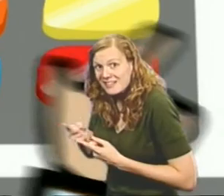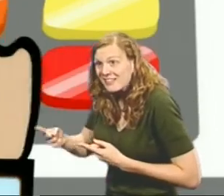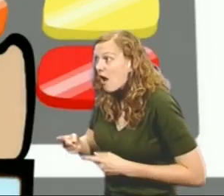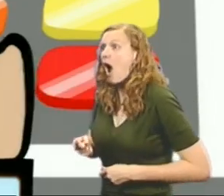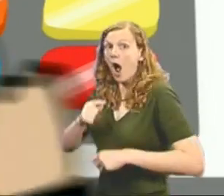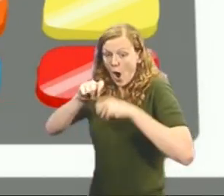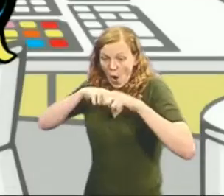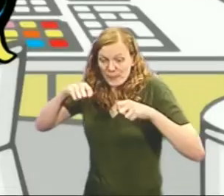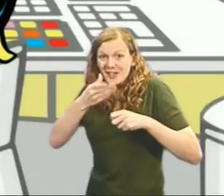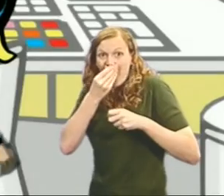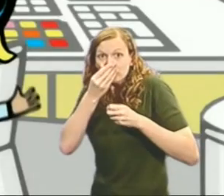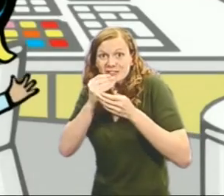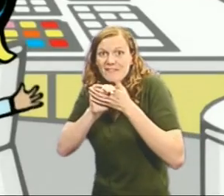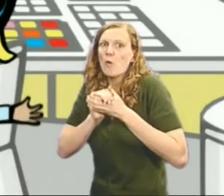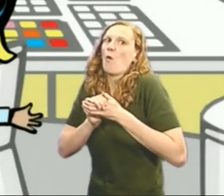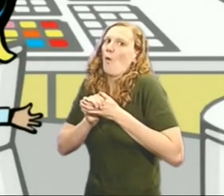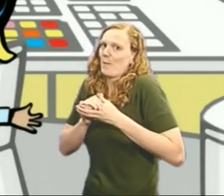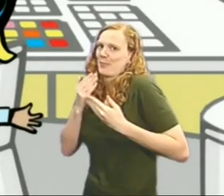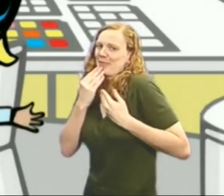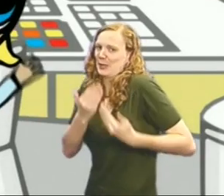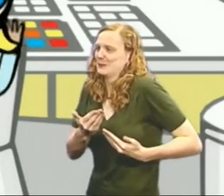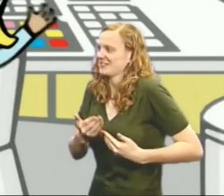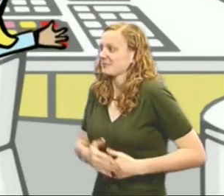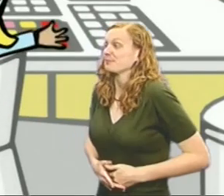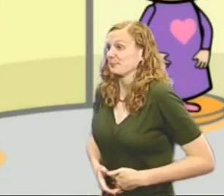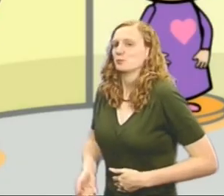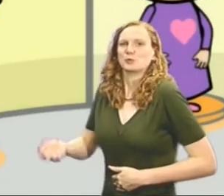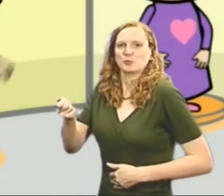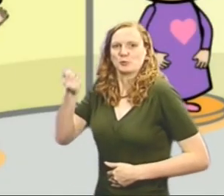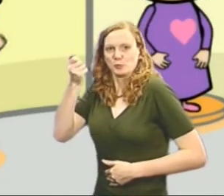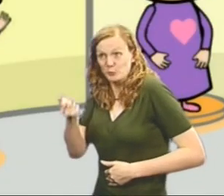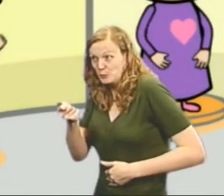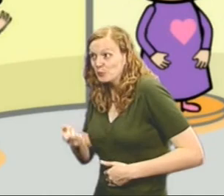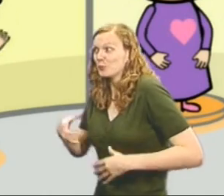Ellie. Open up the celestial highway.